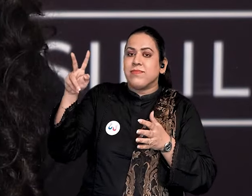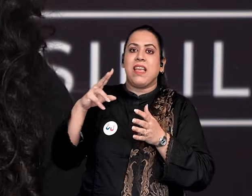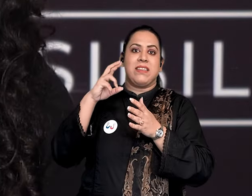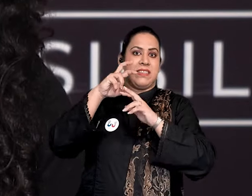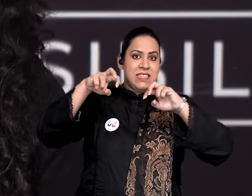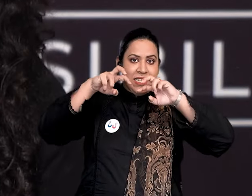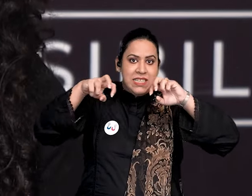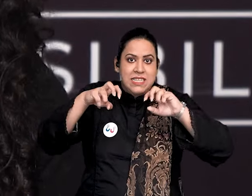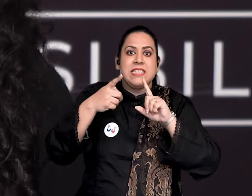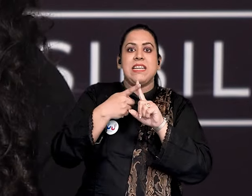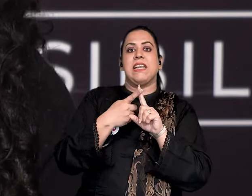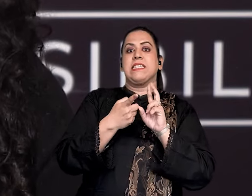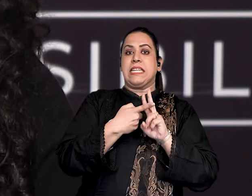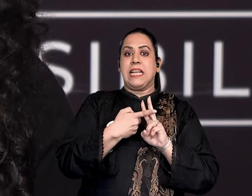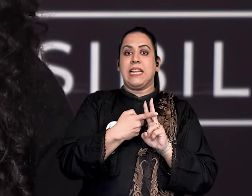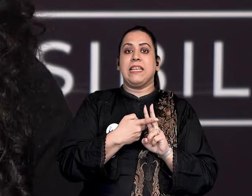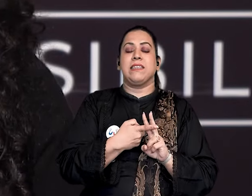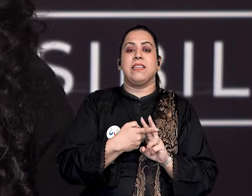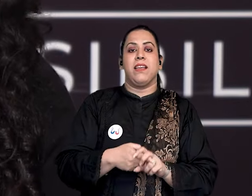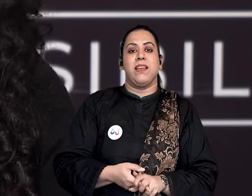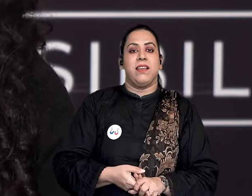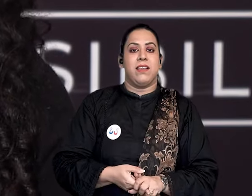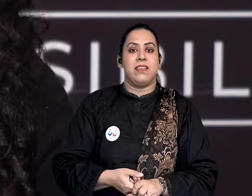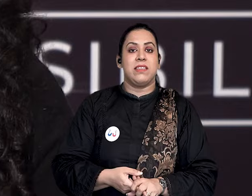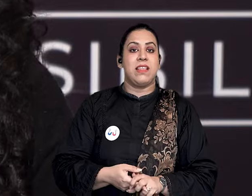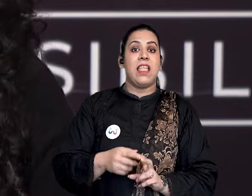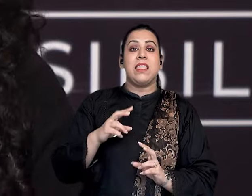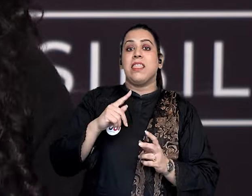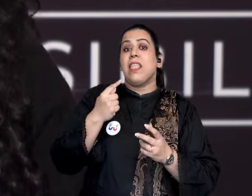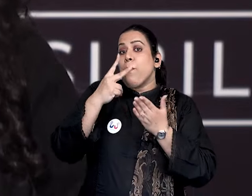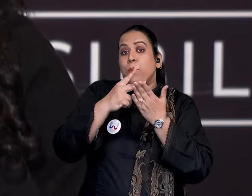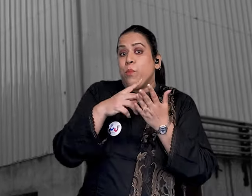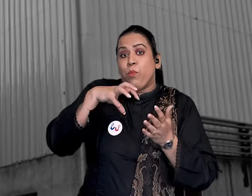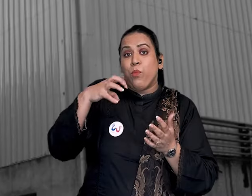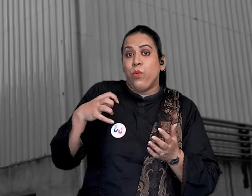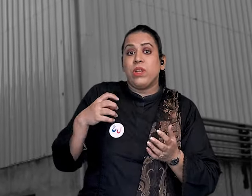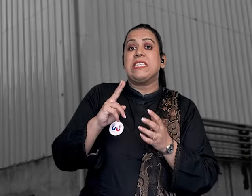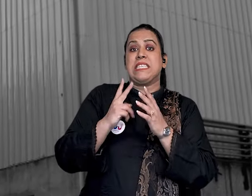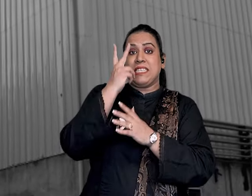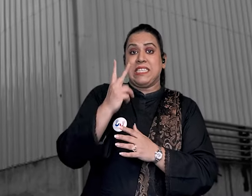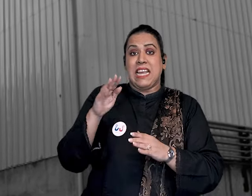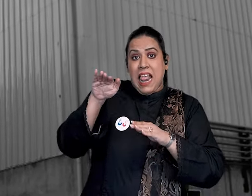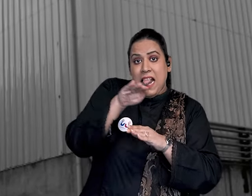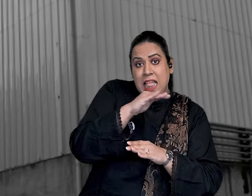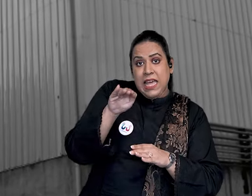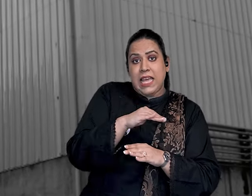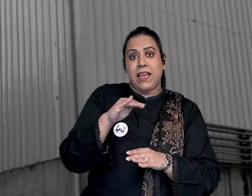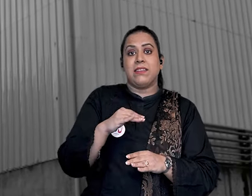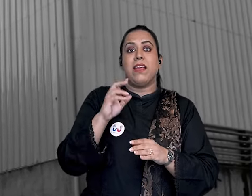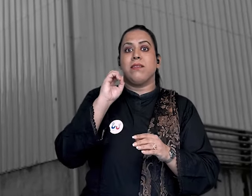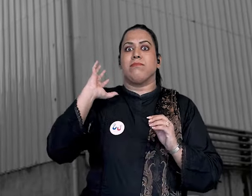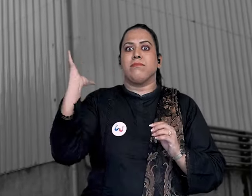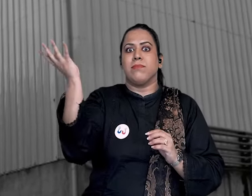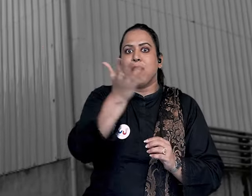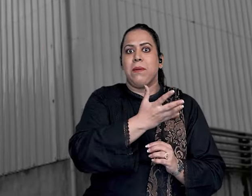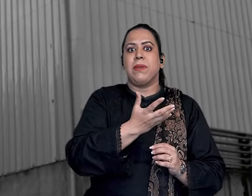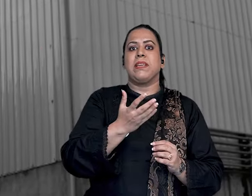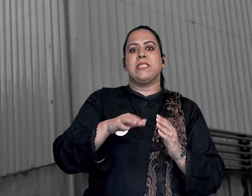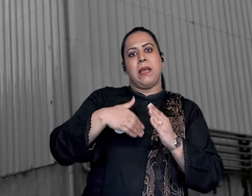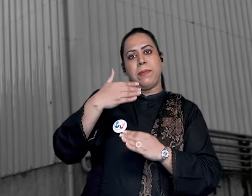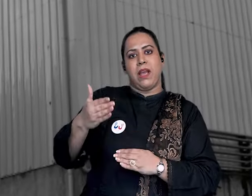out, and then there's a documentary. I'll brief you one by one. So the factory project started in